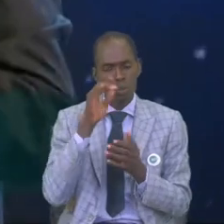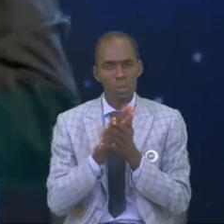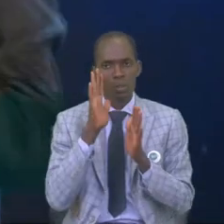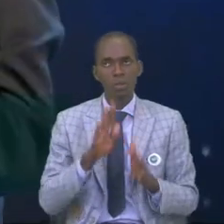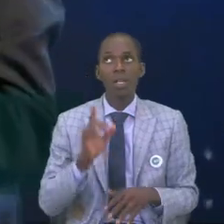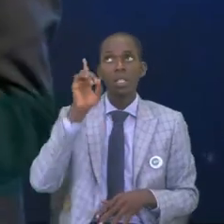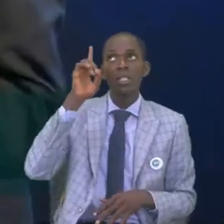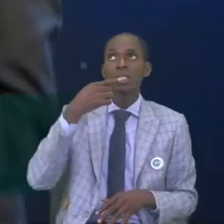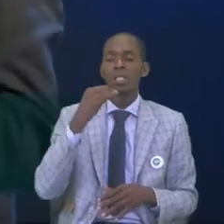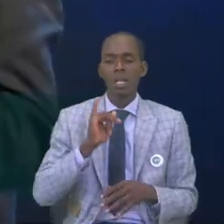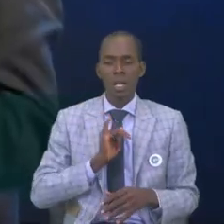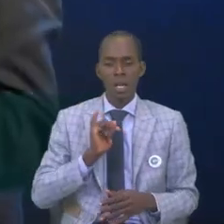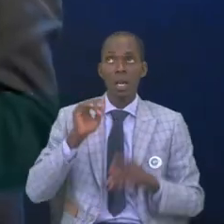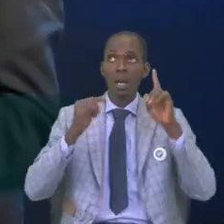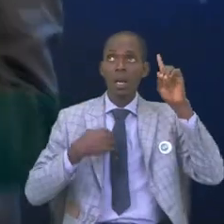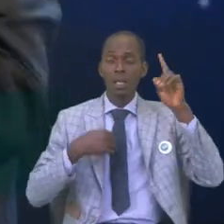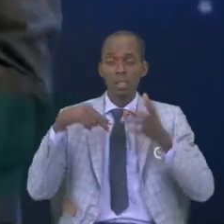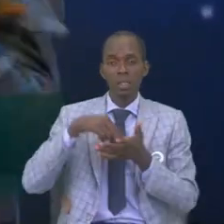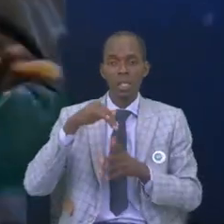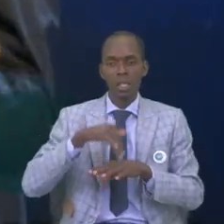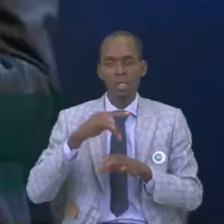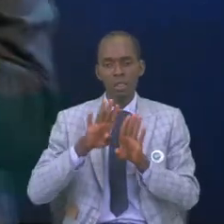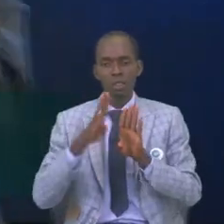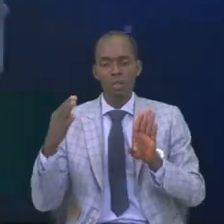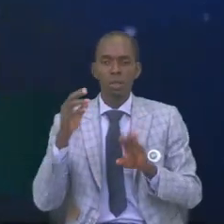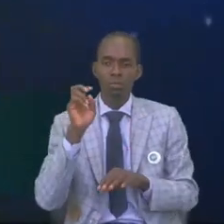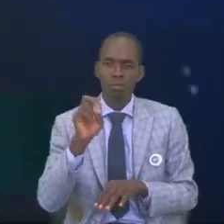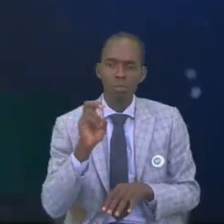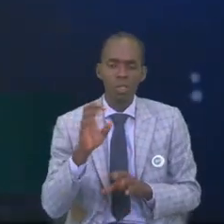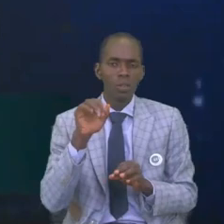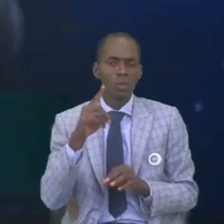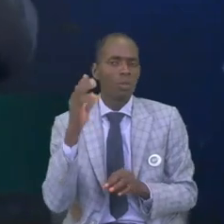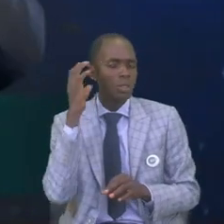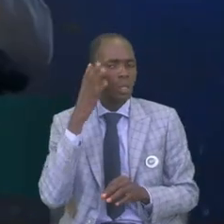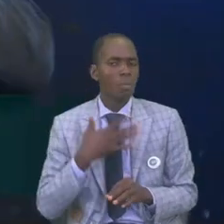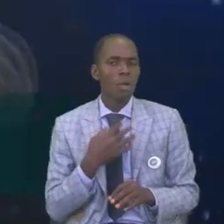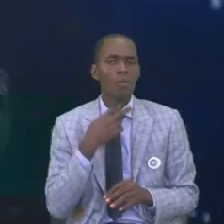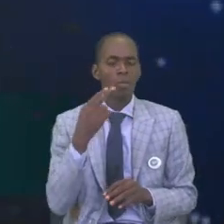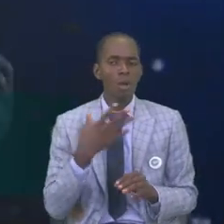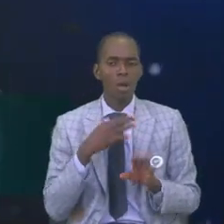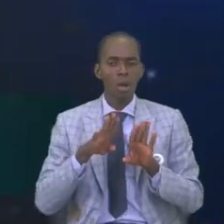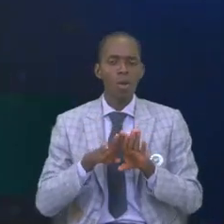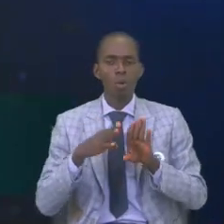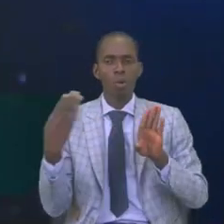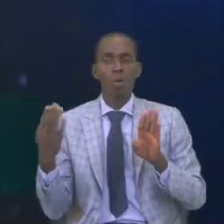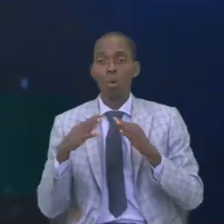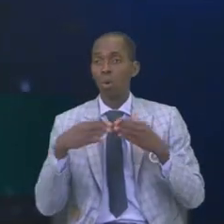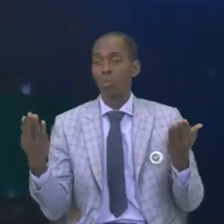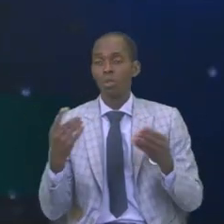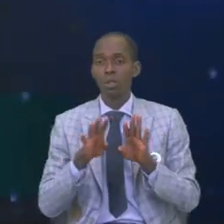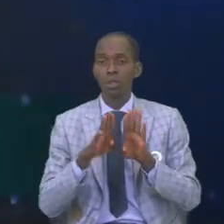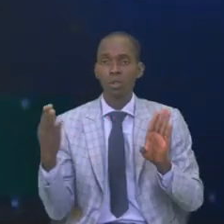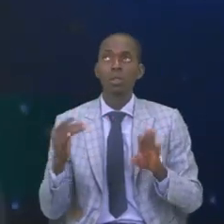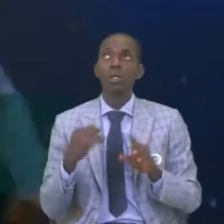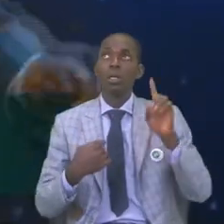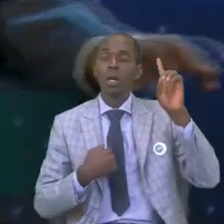and I'm knocking. If anyone hears my voice and opens the door, I will come in. He abides